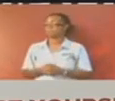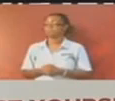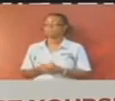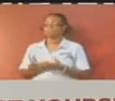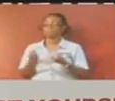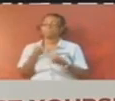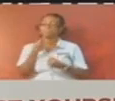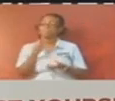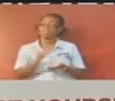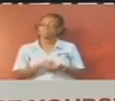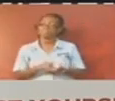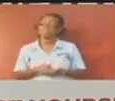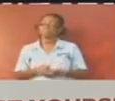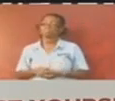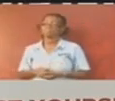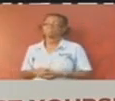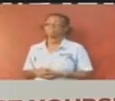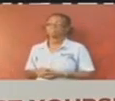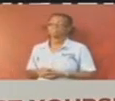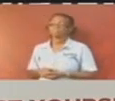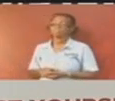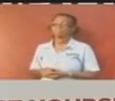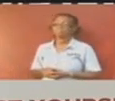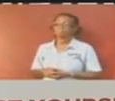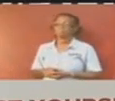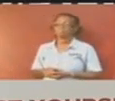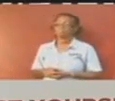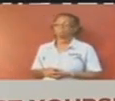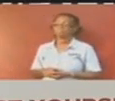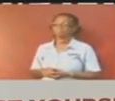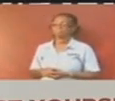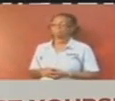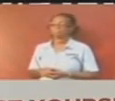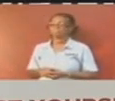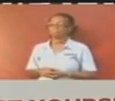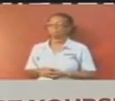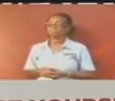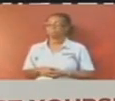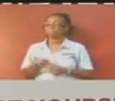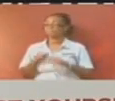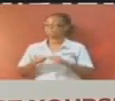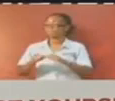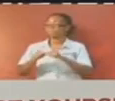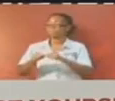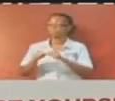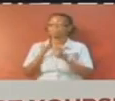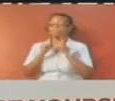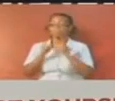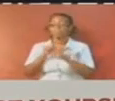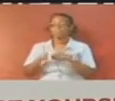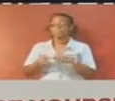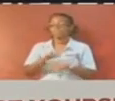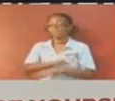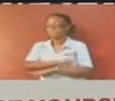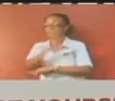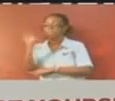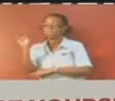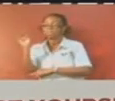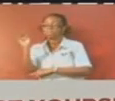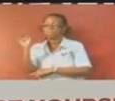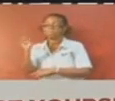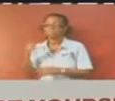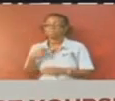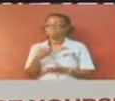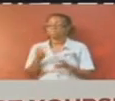that as far as this continuing narrative about Easter, I want to quote the Honorable